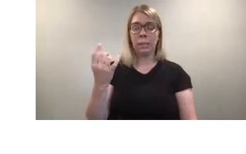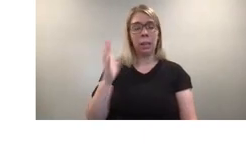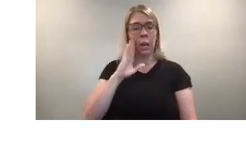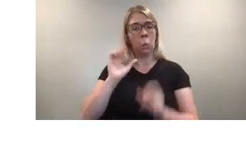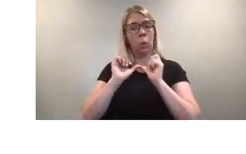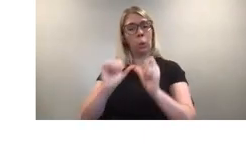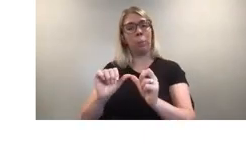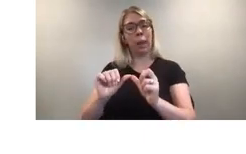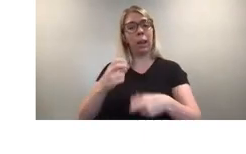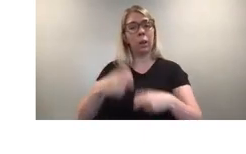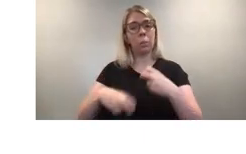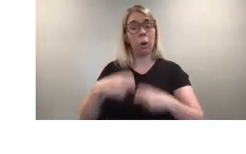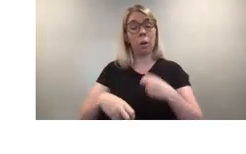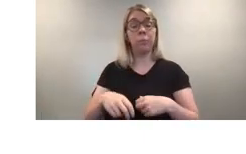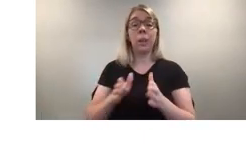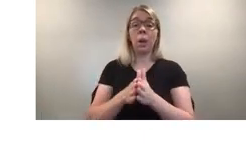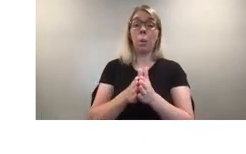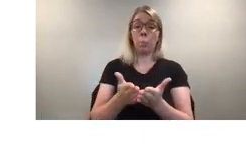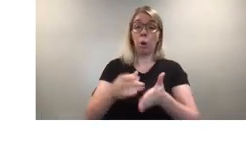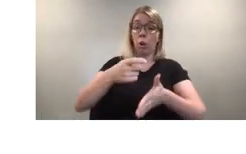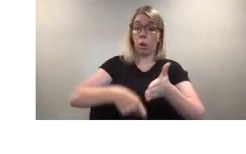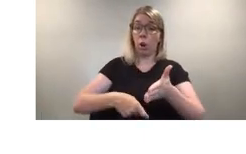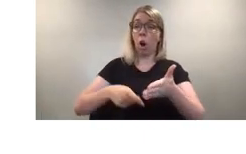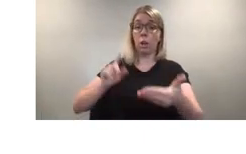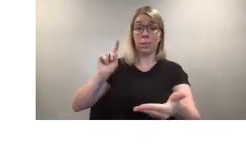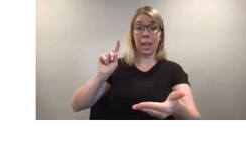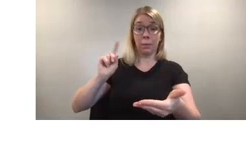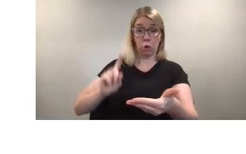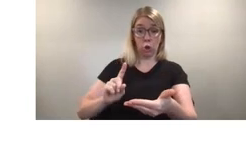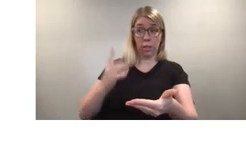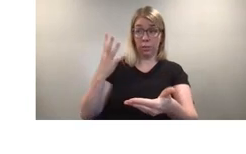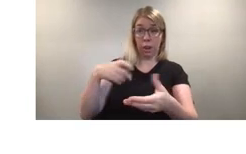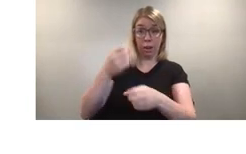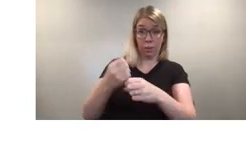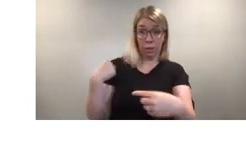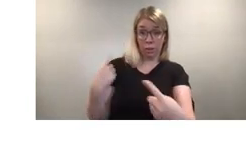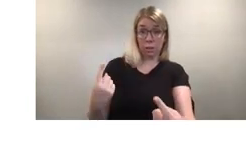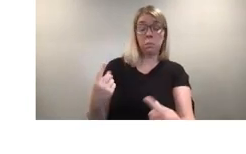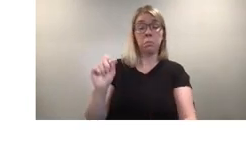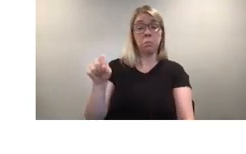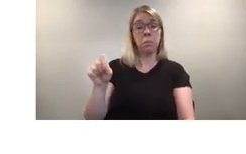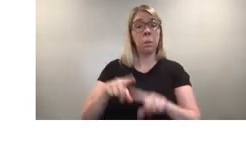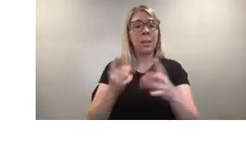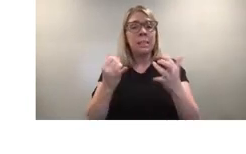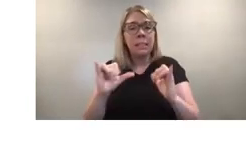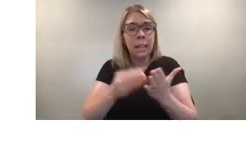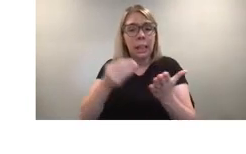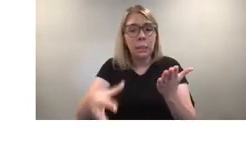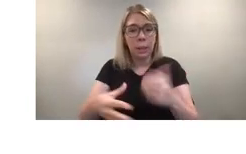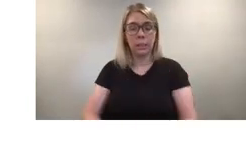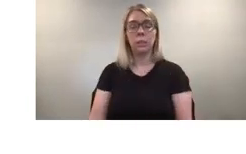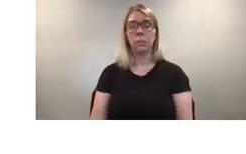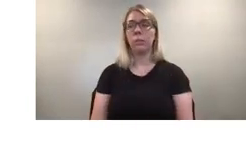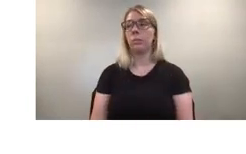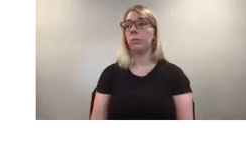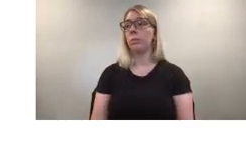while textbook costs have decreased in the past 5 years, and we want to acknowledge that, they are still expensive. And some